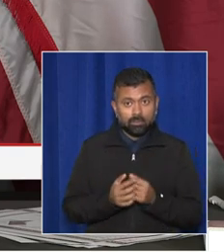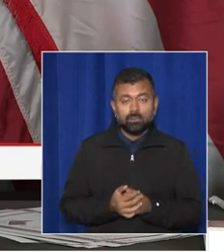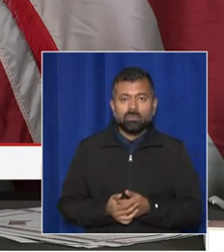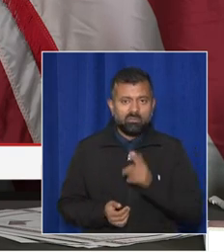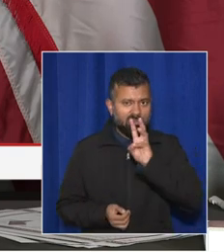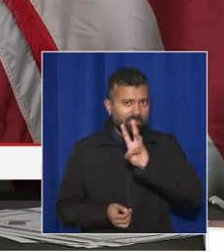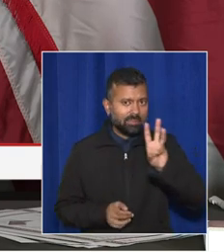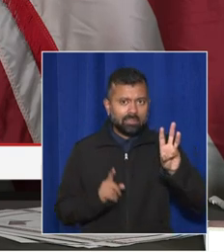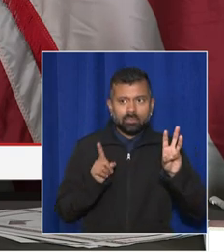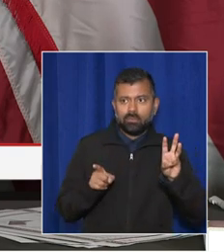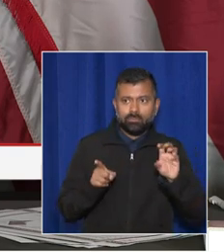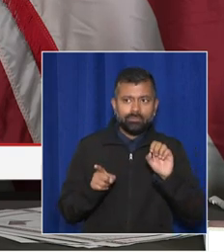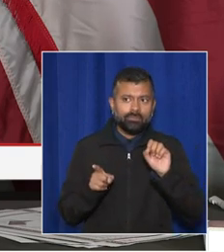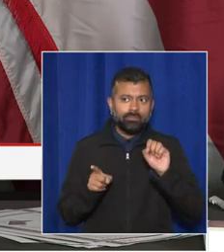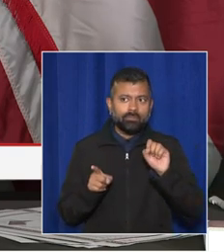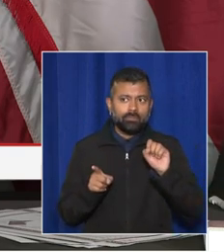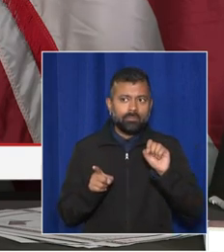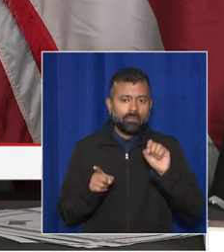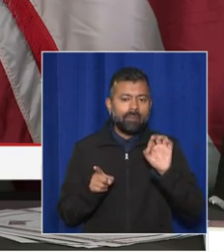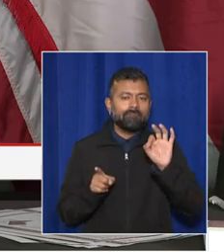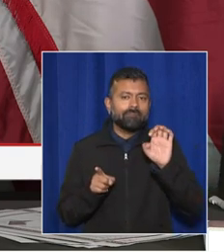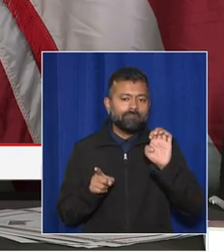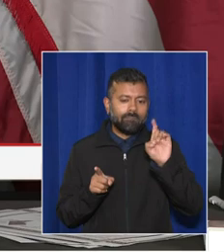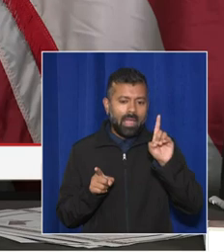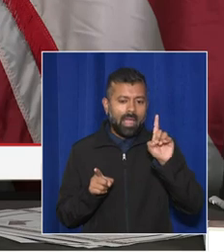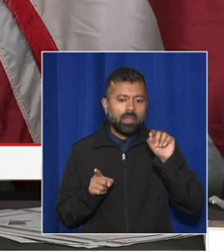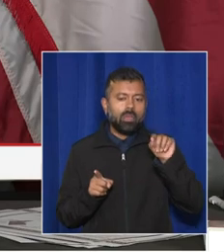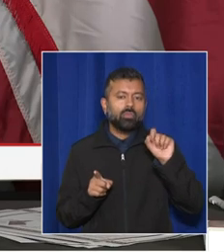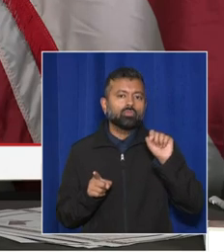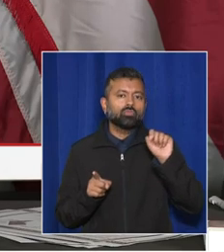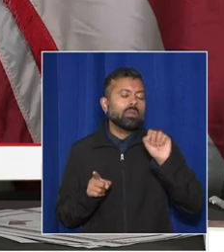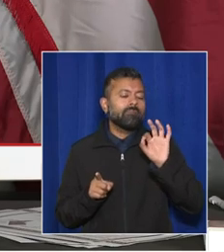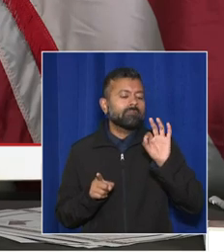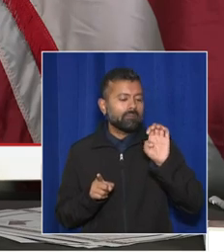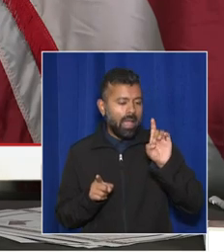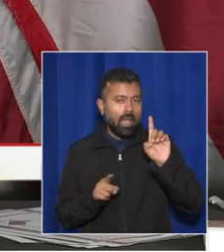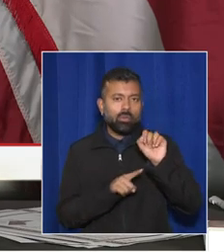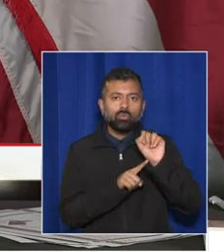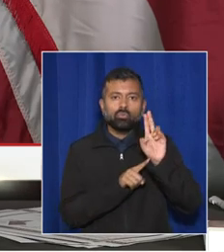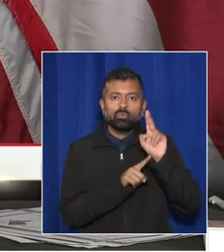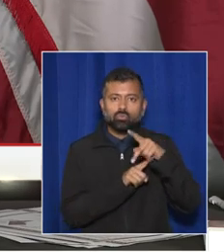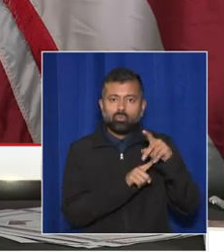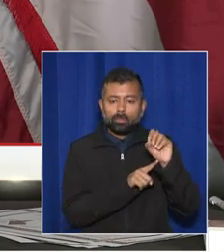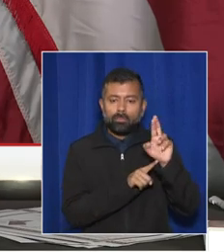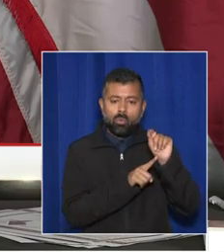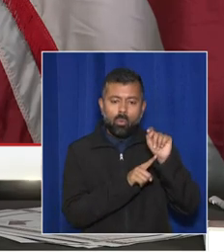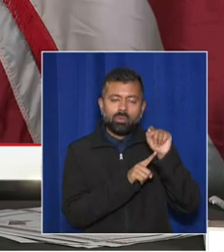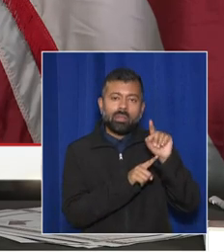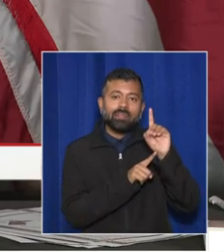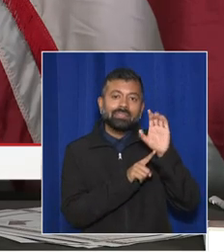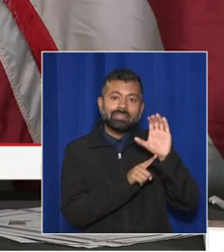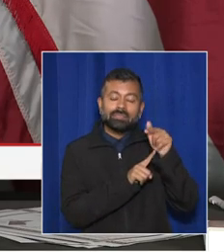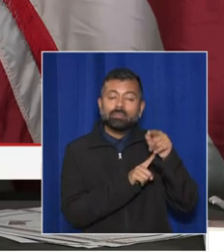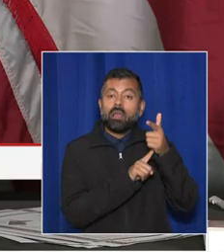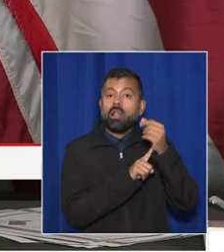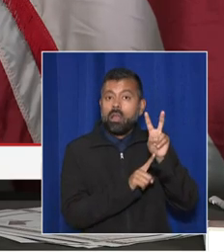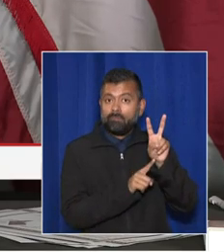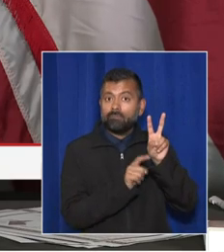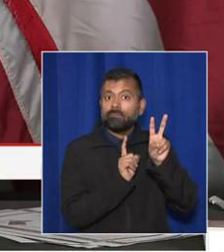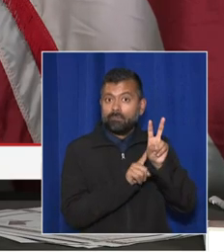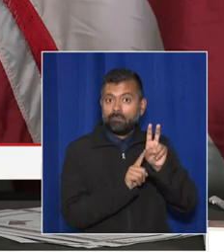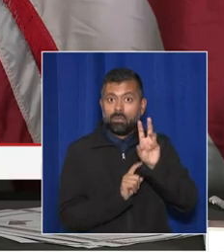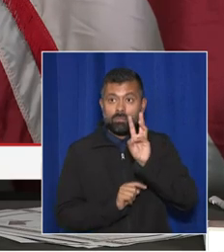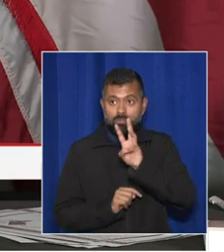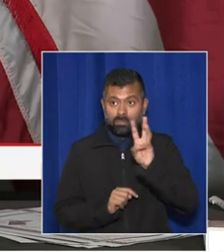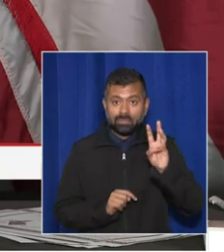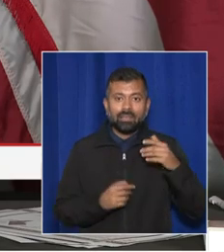fedsupport.dc.gov, click on the unemployment insurance tab or box, and then go to ID Me to verify your identity.